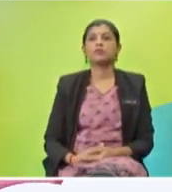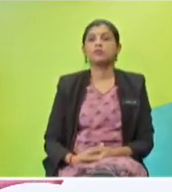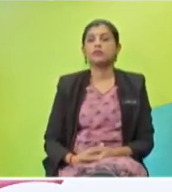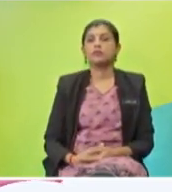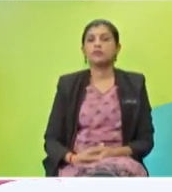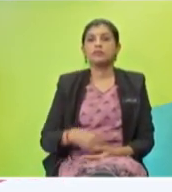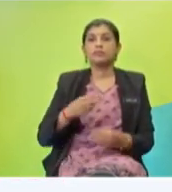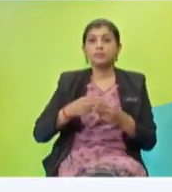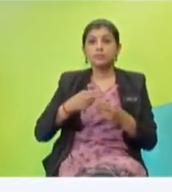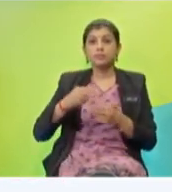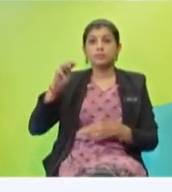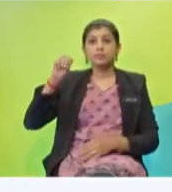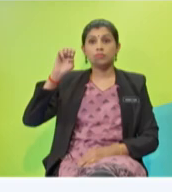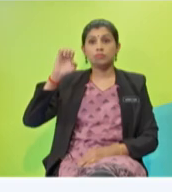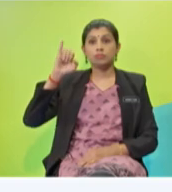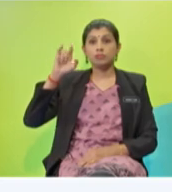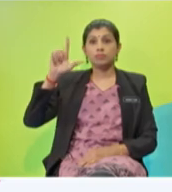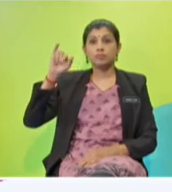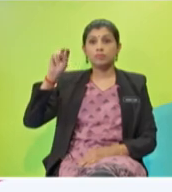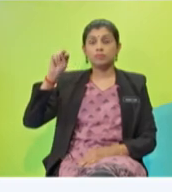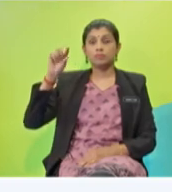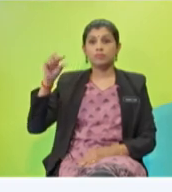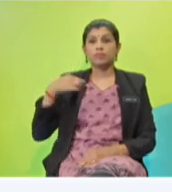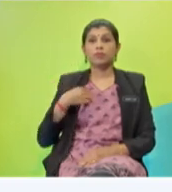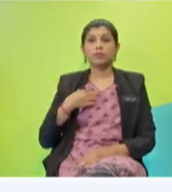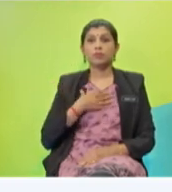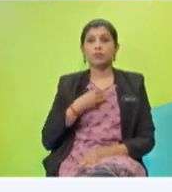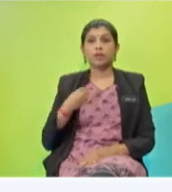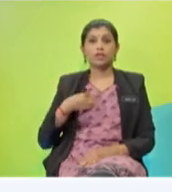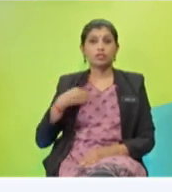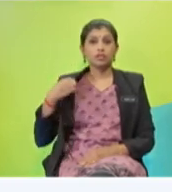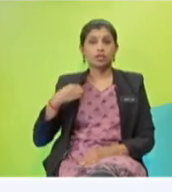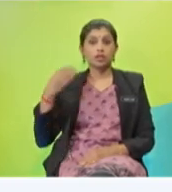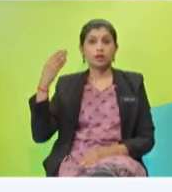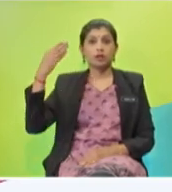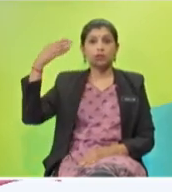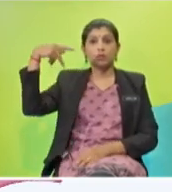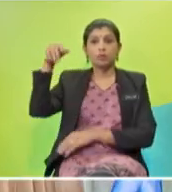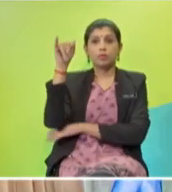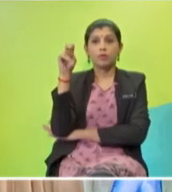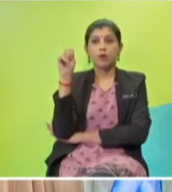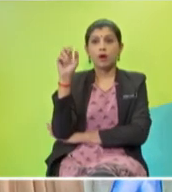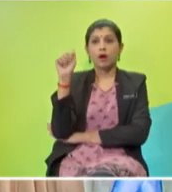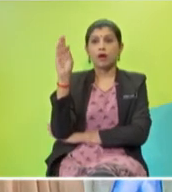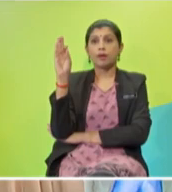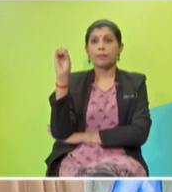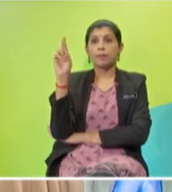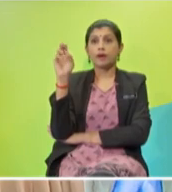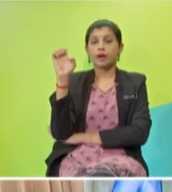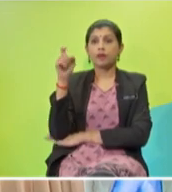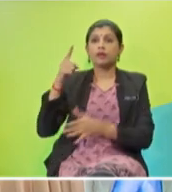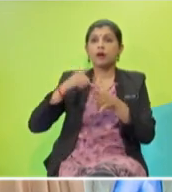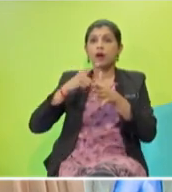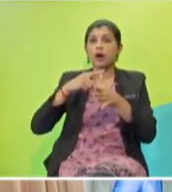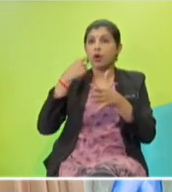Mei Ling, white shirt, blue pinafore. Remember the formula. Who is